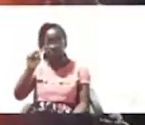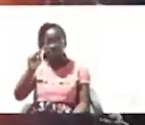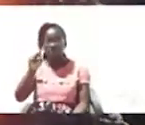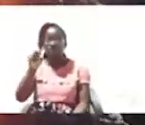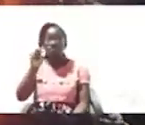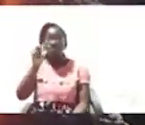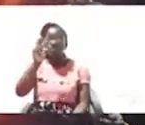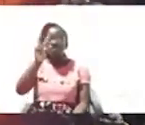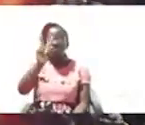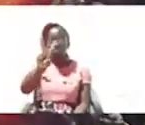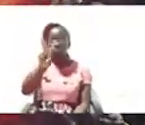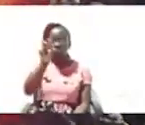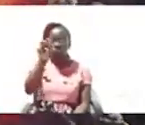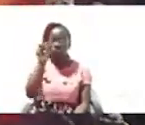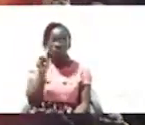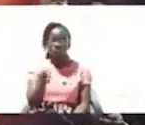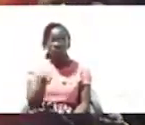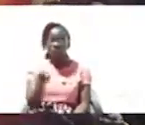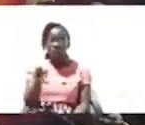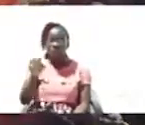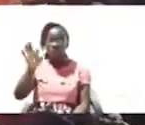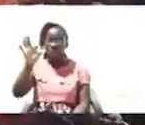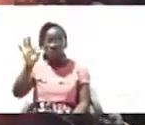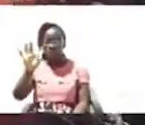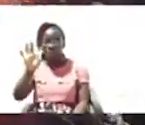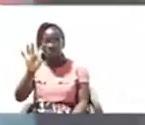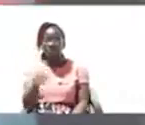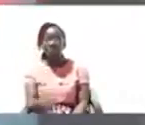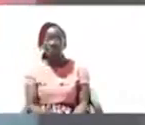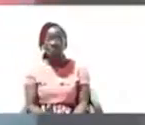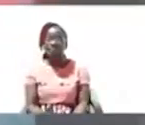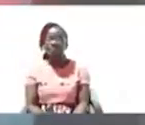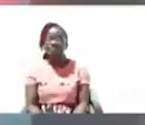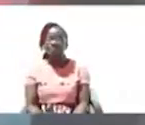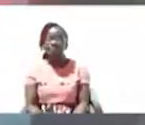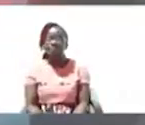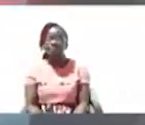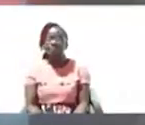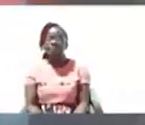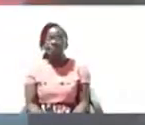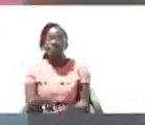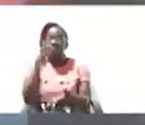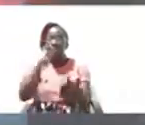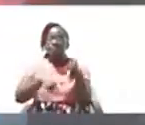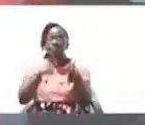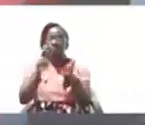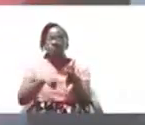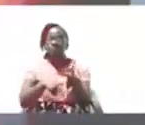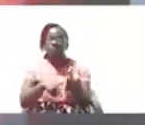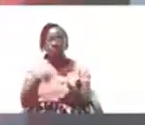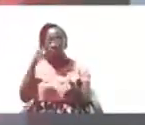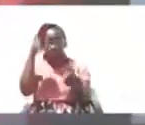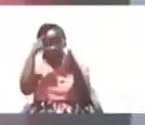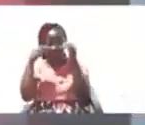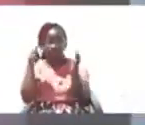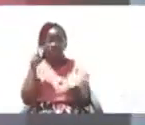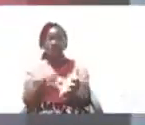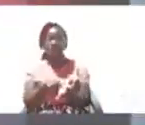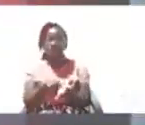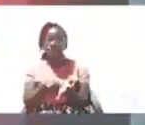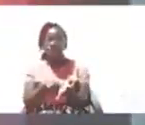9. Philip for Homa, it's me a new inch, it's a moon chrono. I say, because of